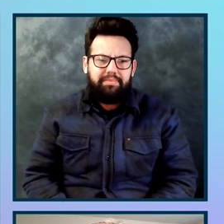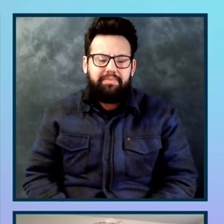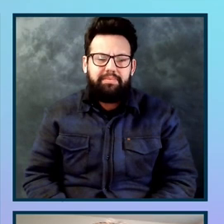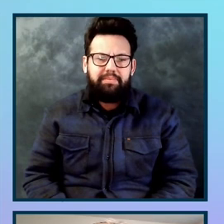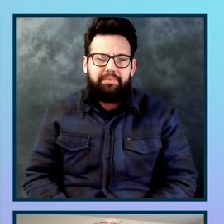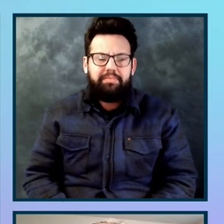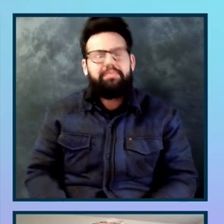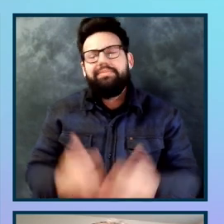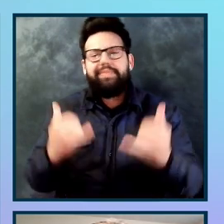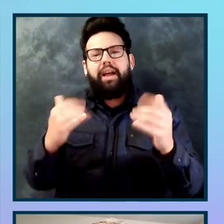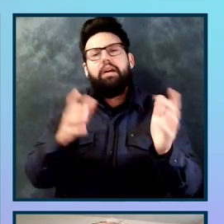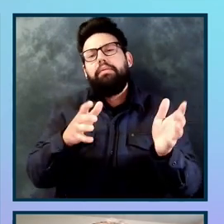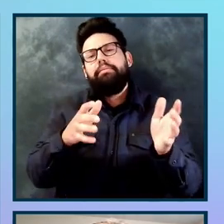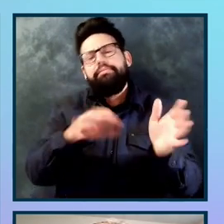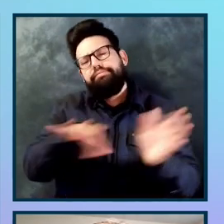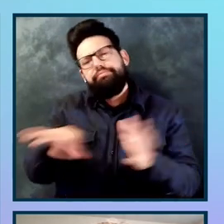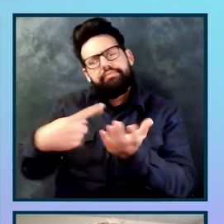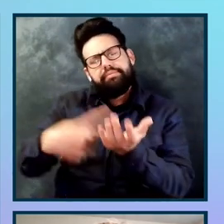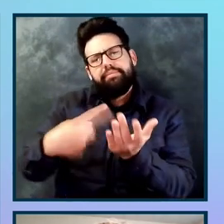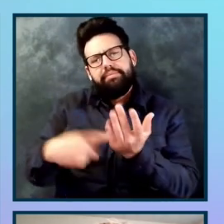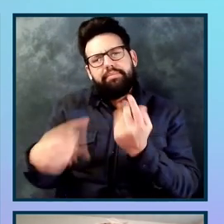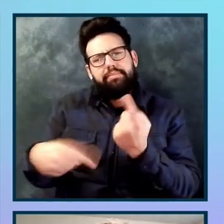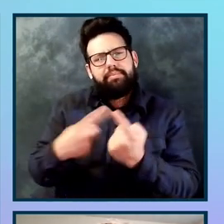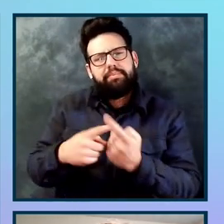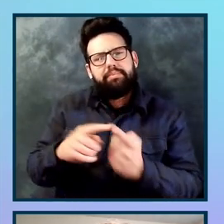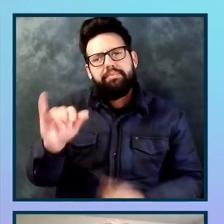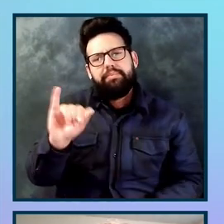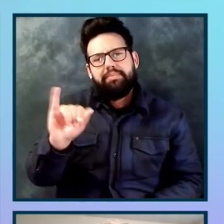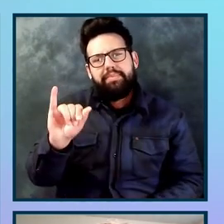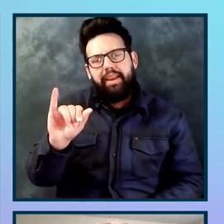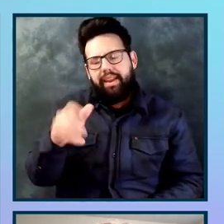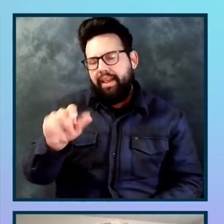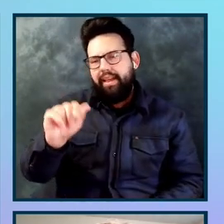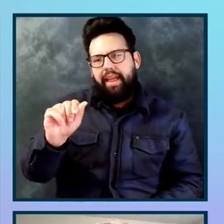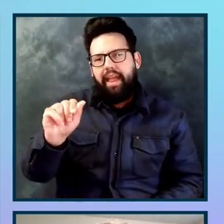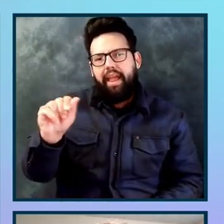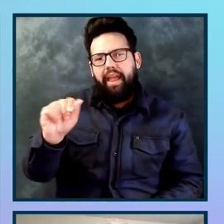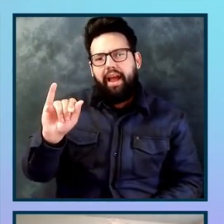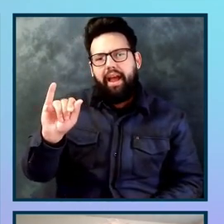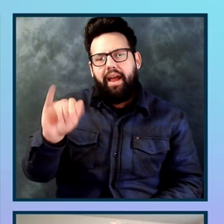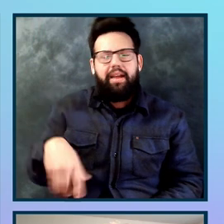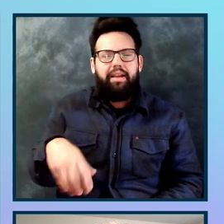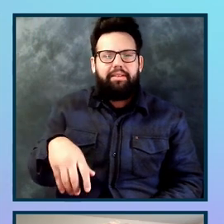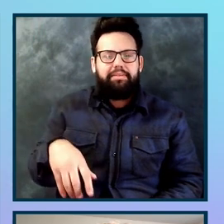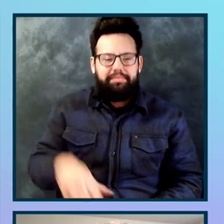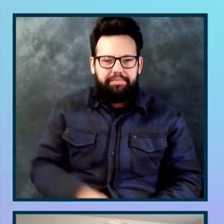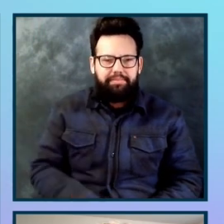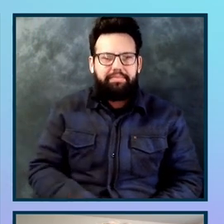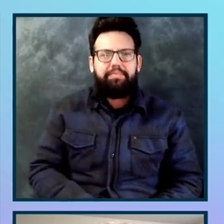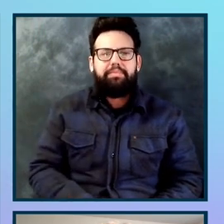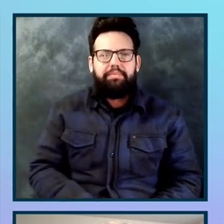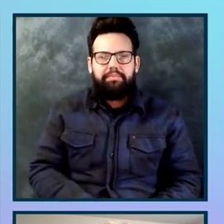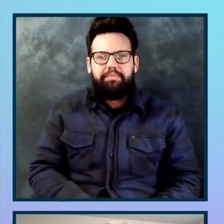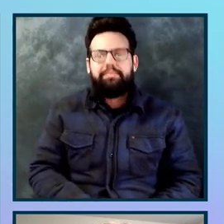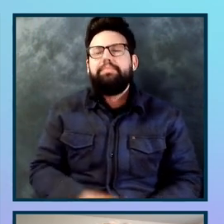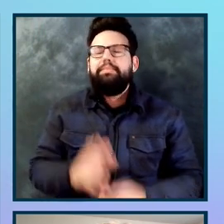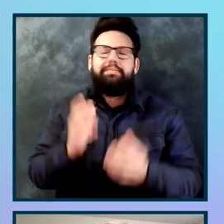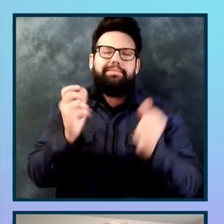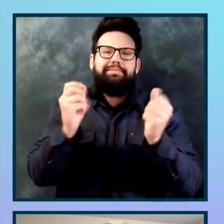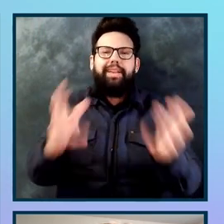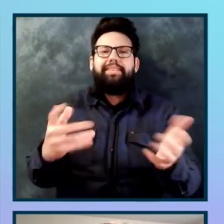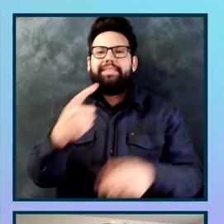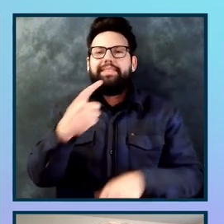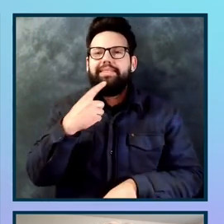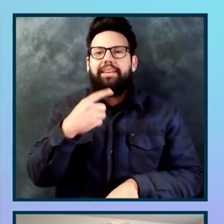Let's talk a little bit about AI, because I've heard this argument made many times that, you know, if you're against overlays, you're against AI, because a lot of these